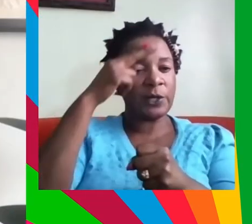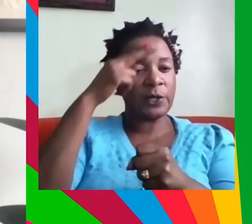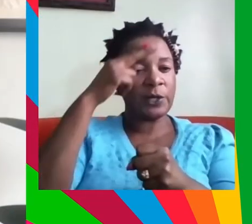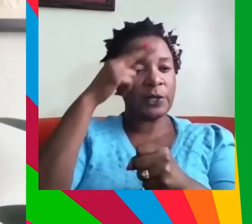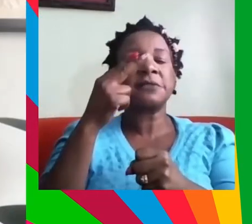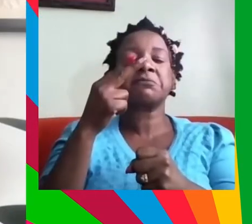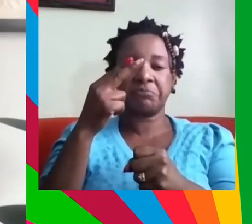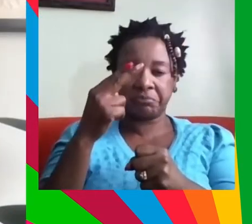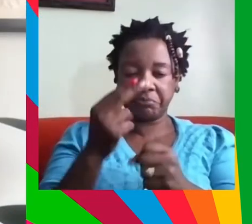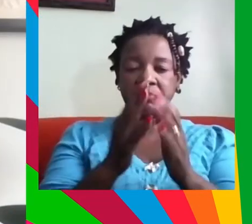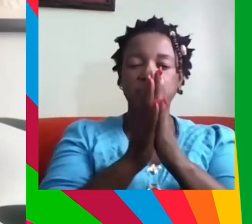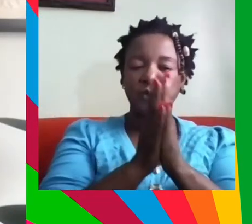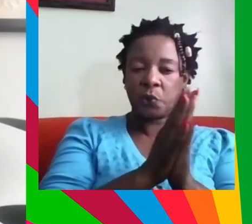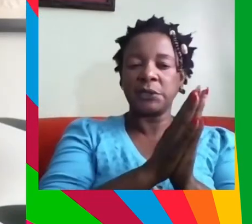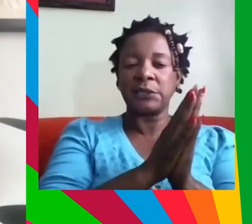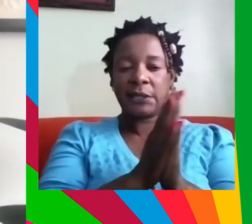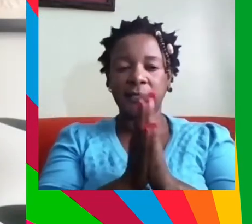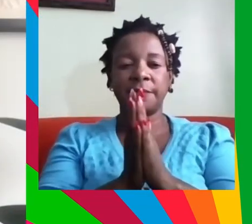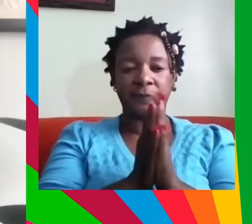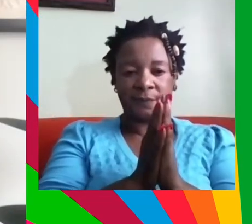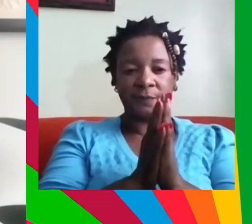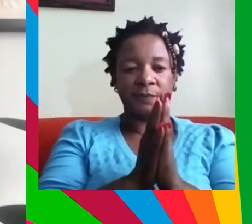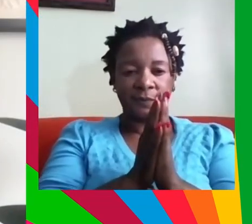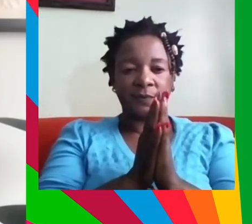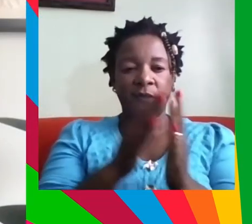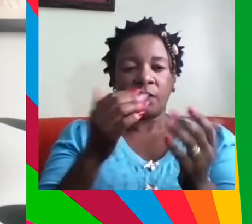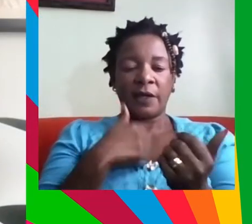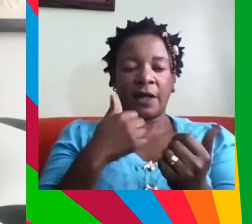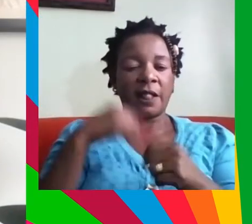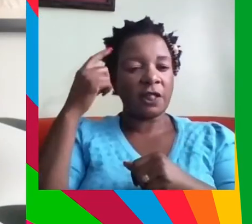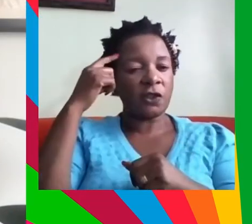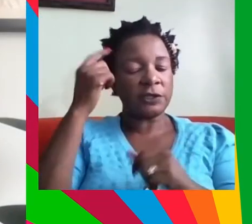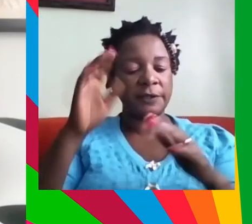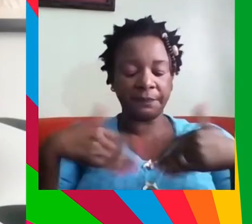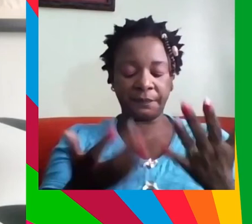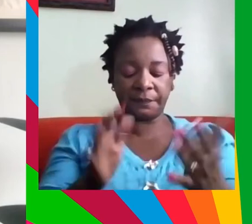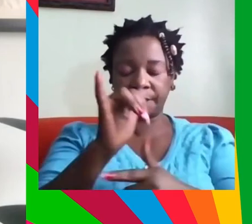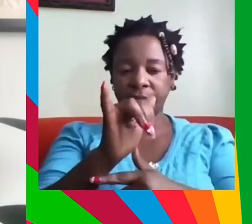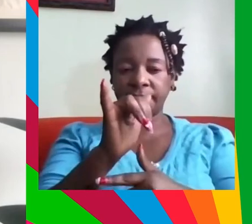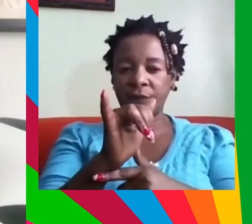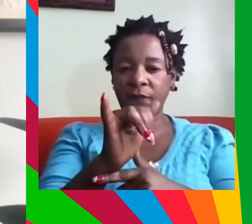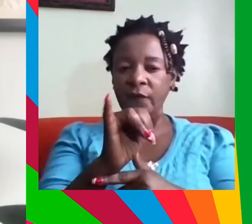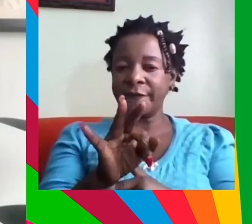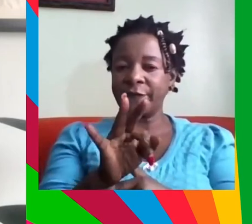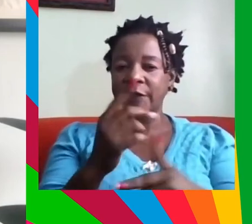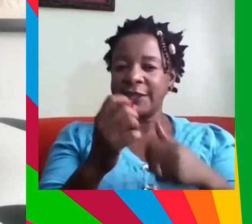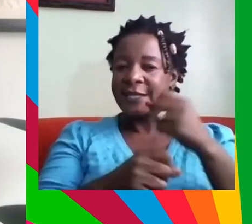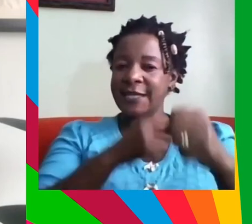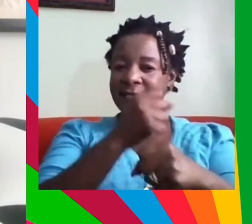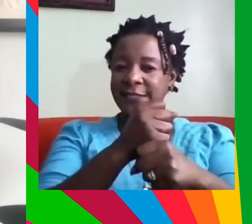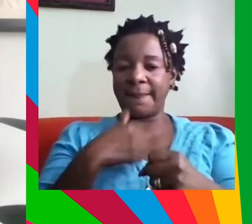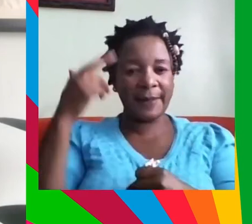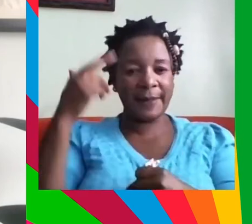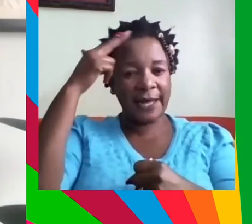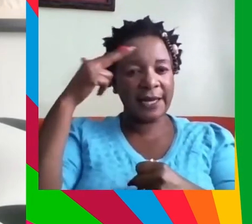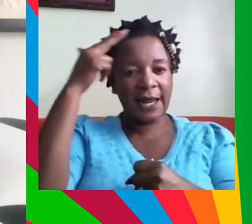storytelling and photography. And I, at this point, I was just photographing weddings for a few years. And I realized, I think, only